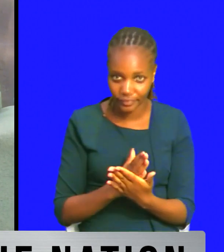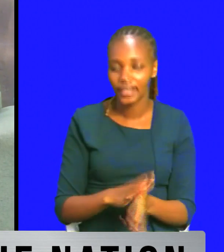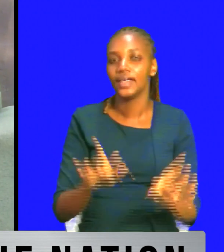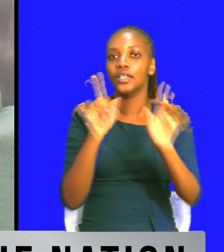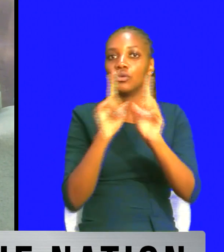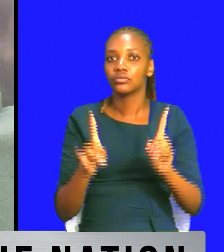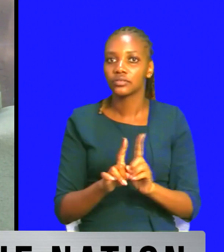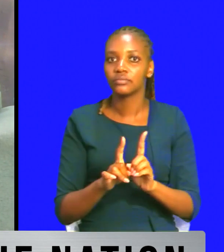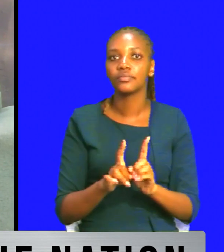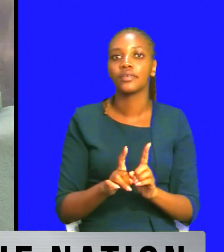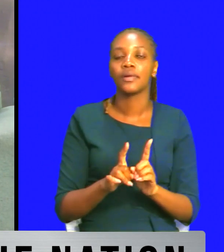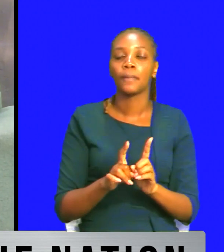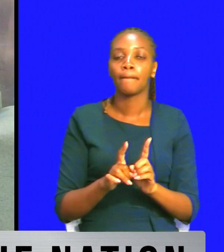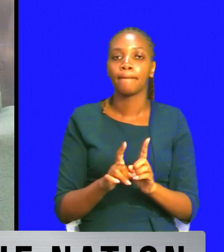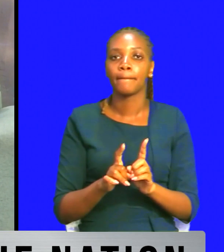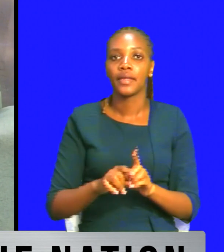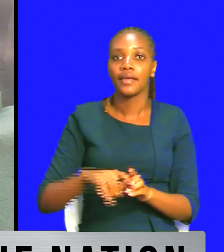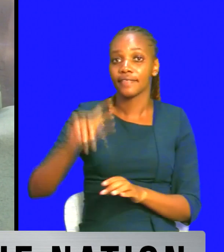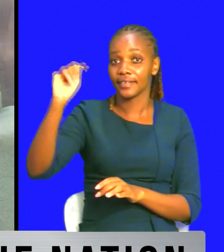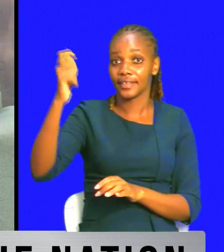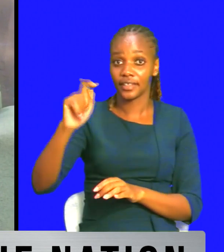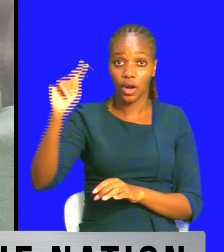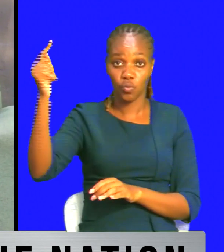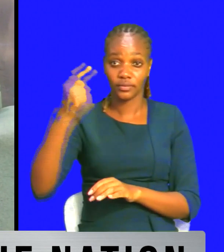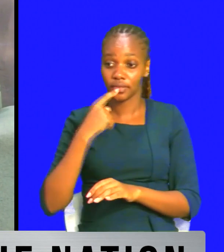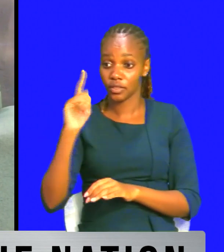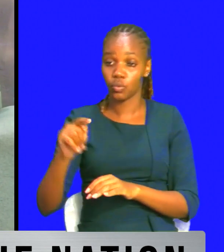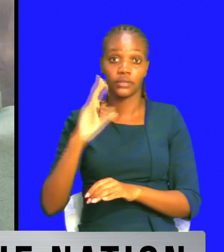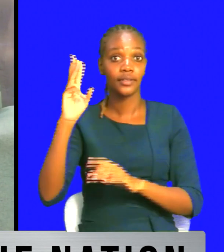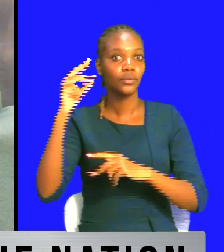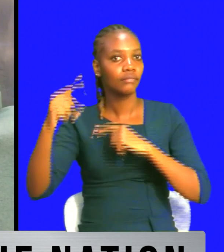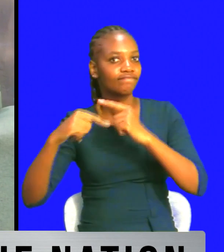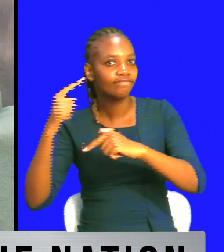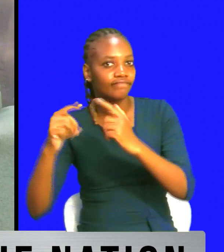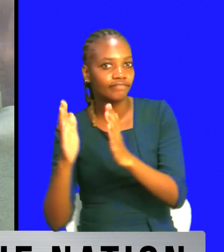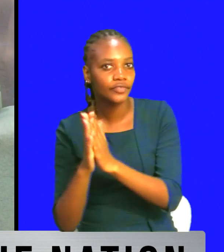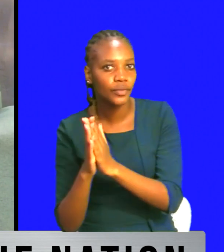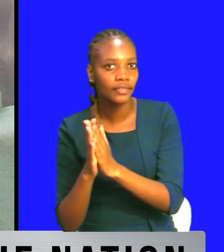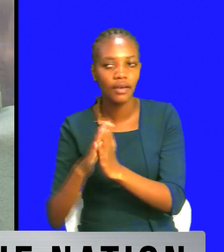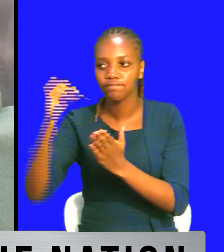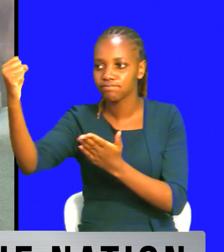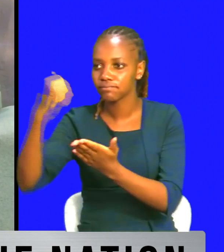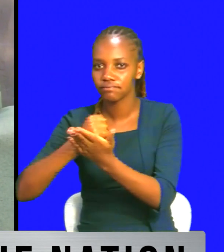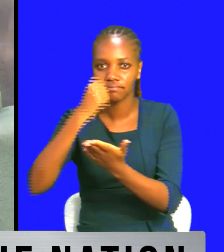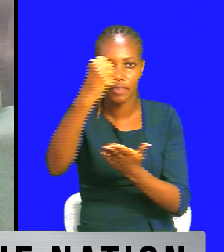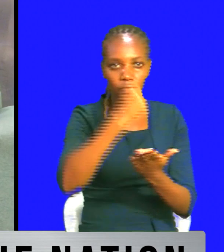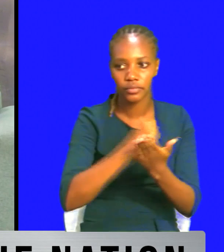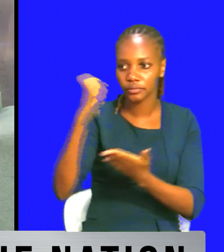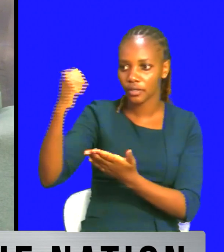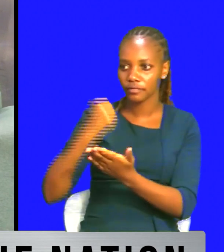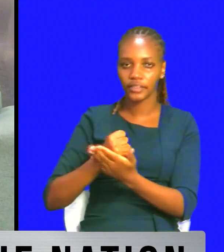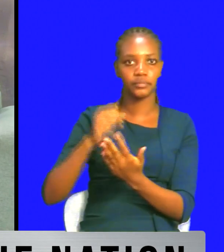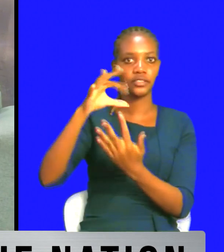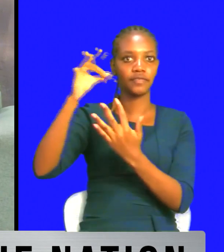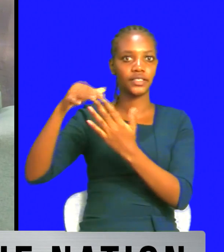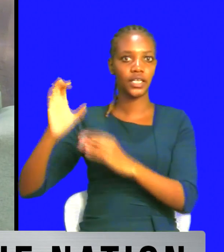had outcomes from that. The Kenya Kwanza side have said that now they'll continue with the appointment of the select